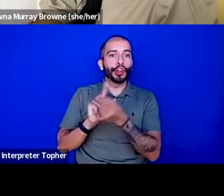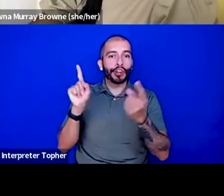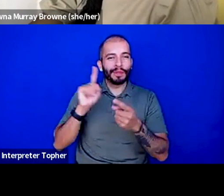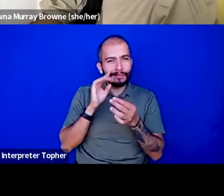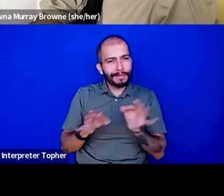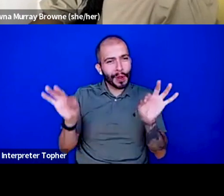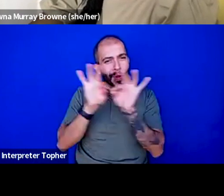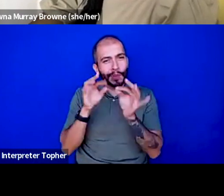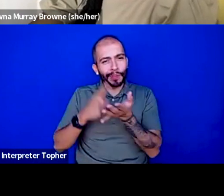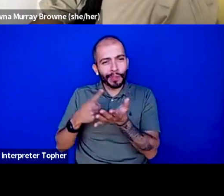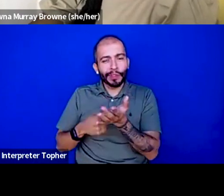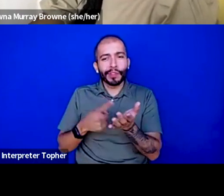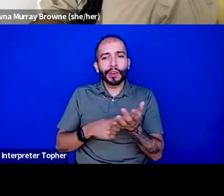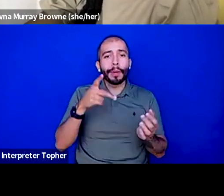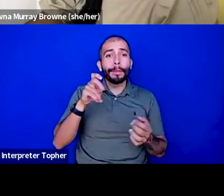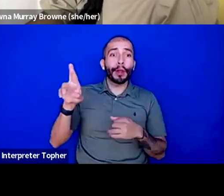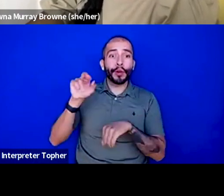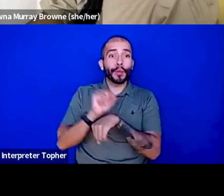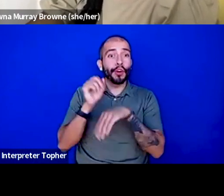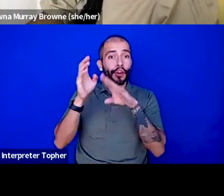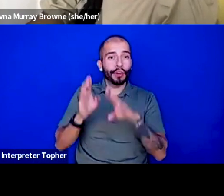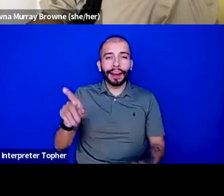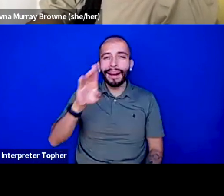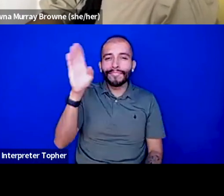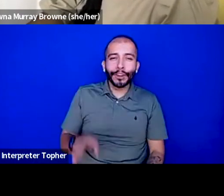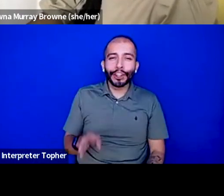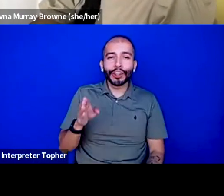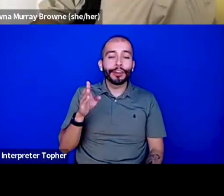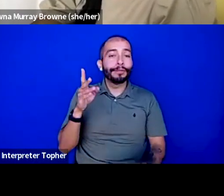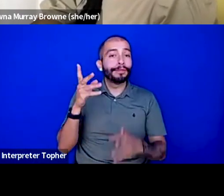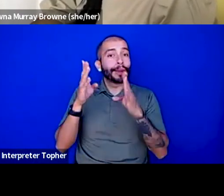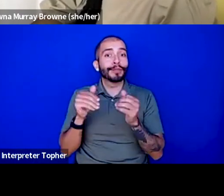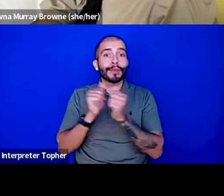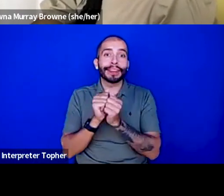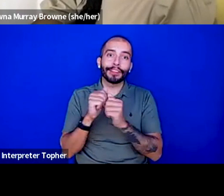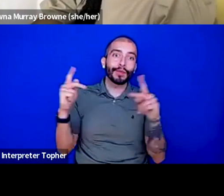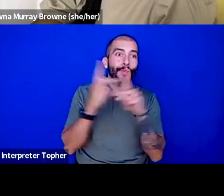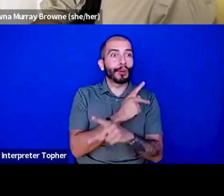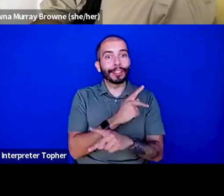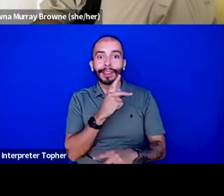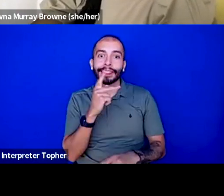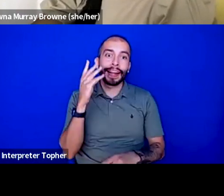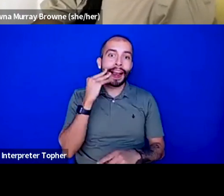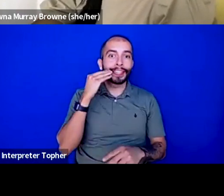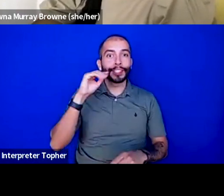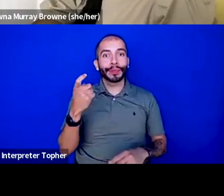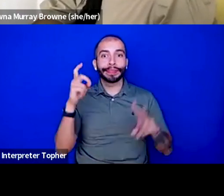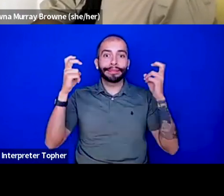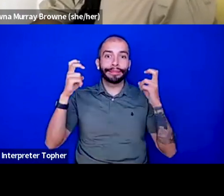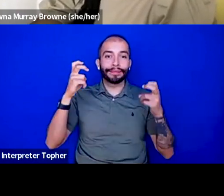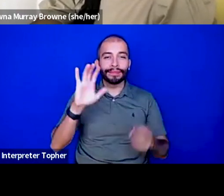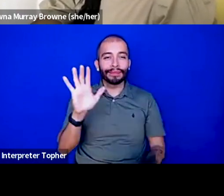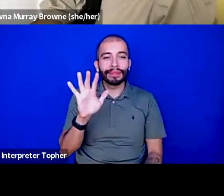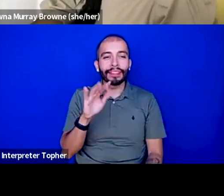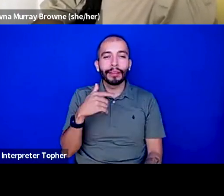the, quote, worst clinical diagnosis, right? So on the screen, I'm using air quotes with my